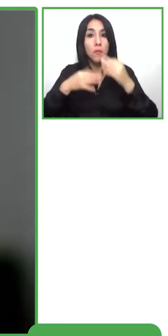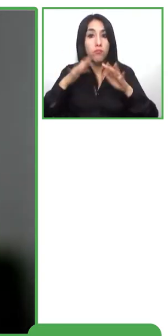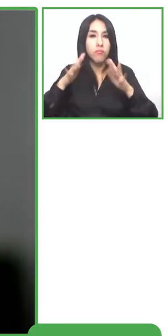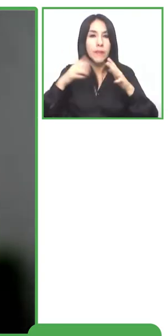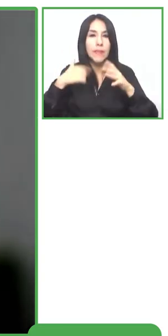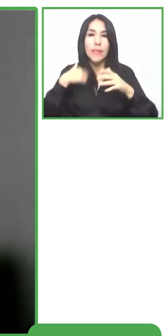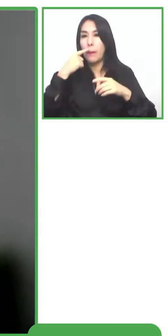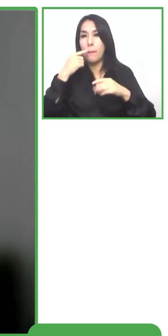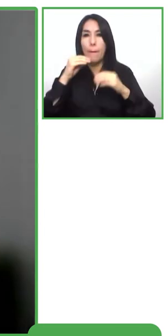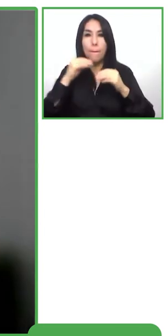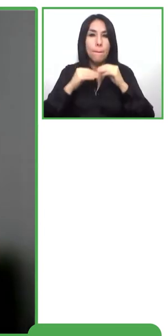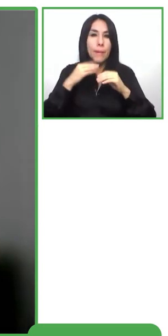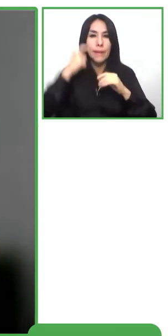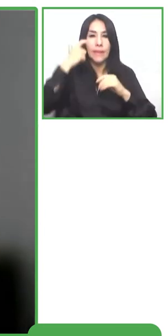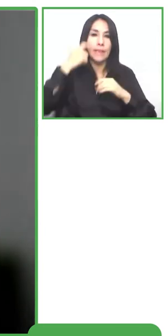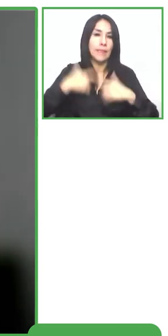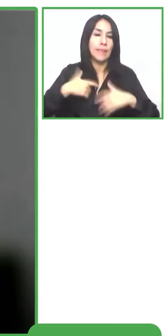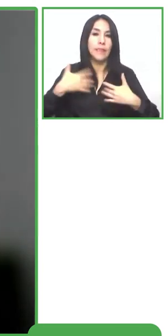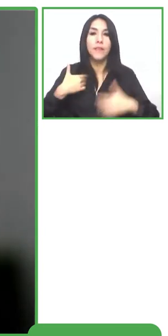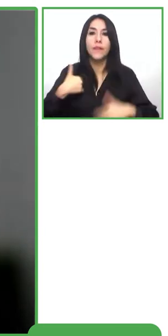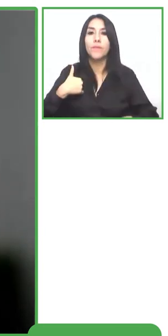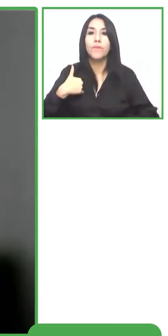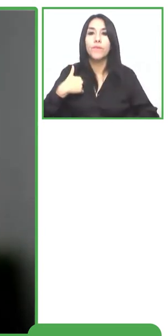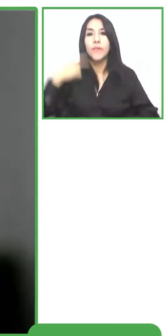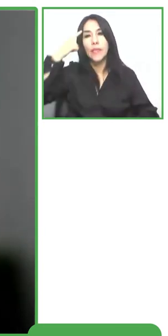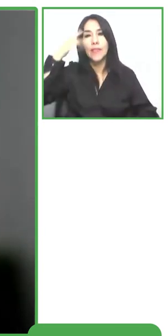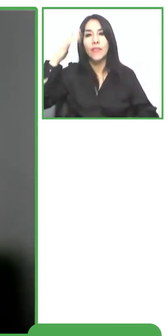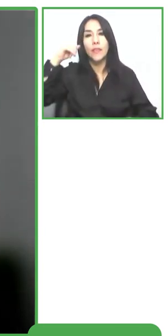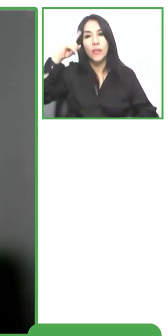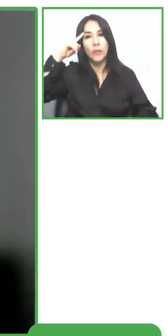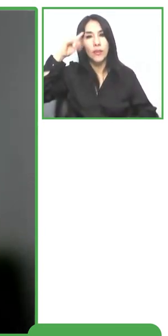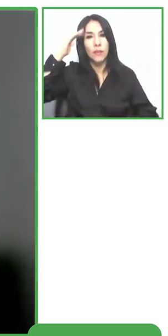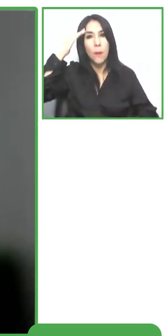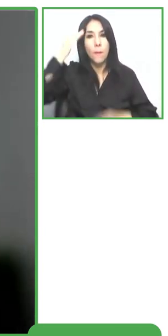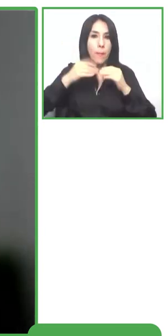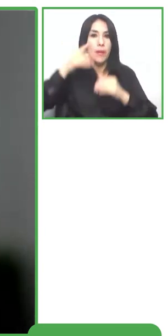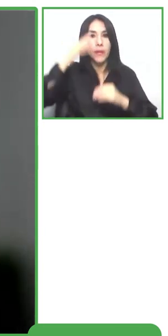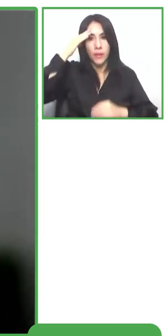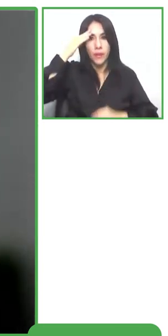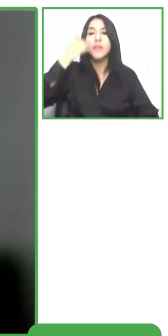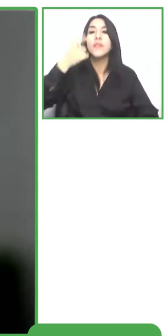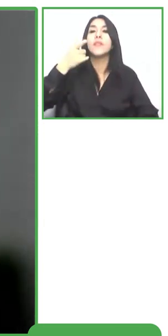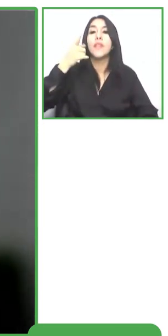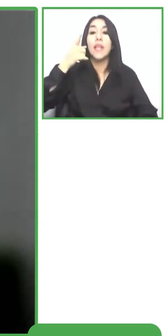as you can tell, I am a woman with cerebral palsy